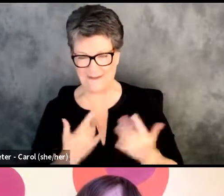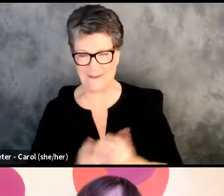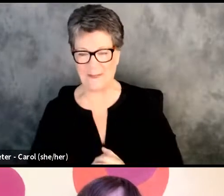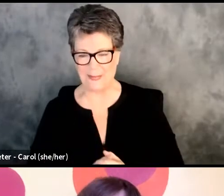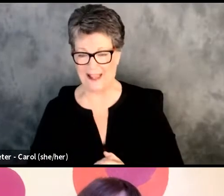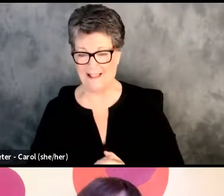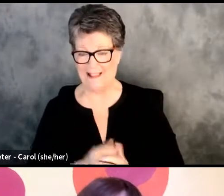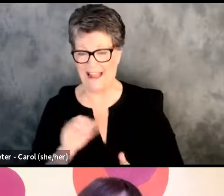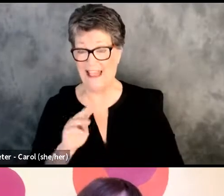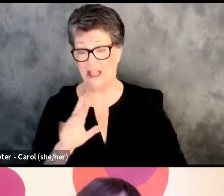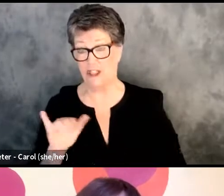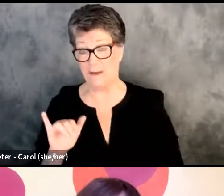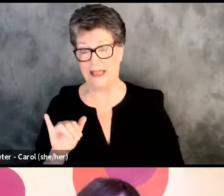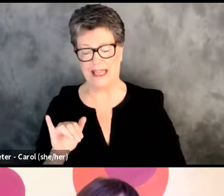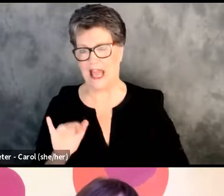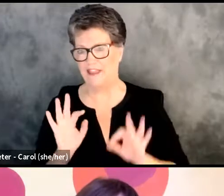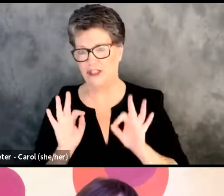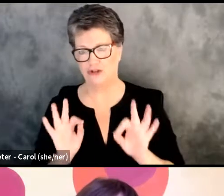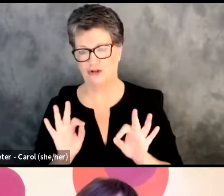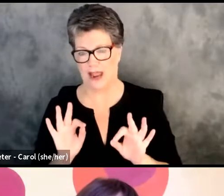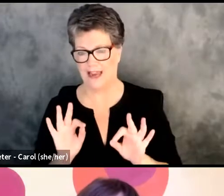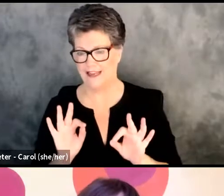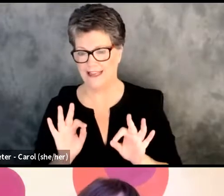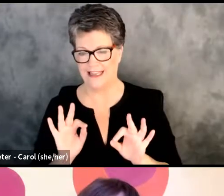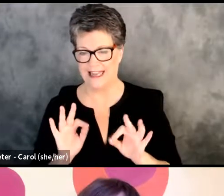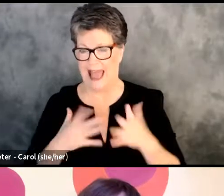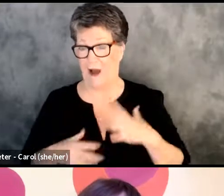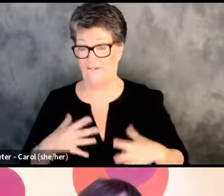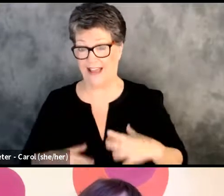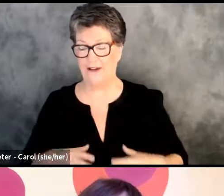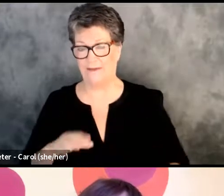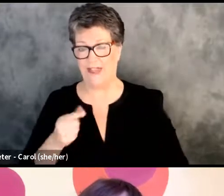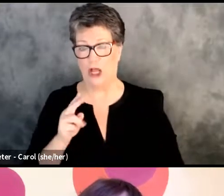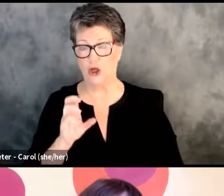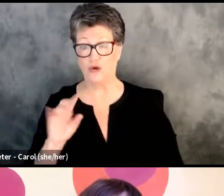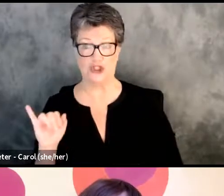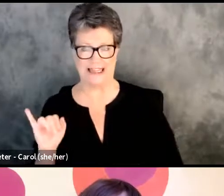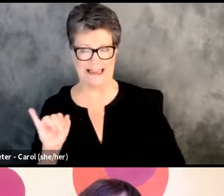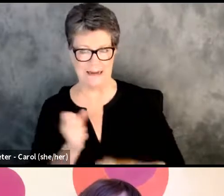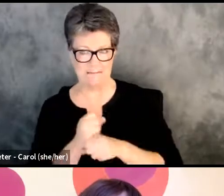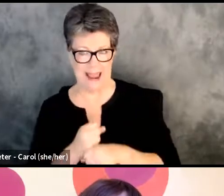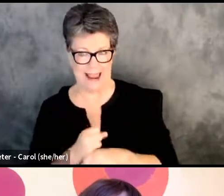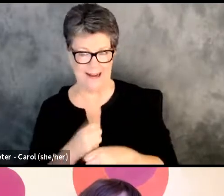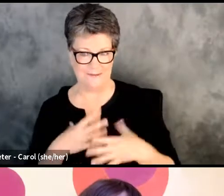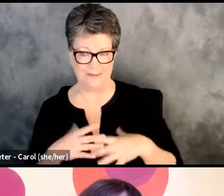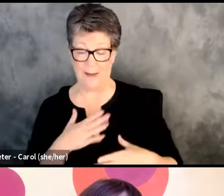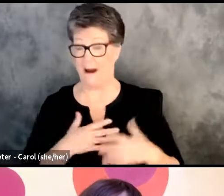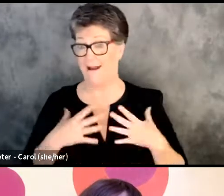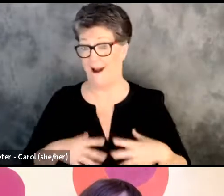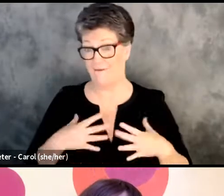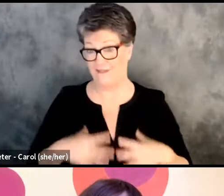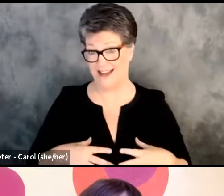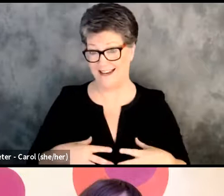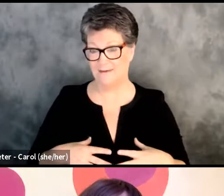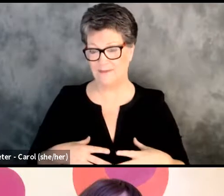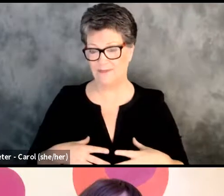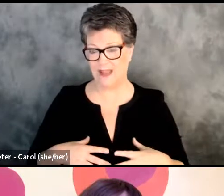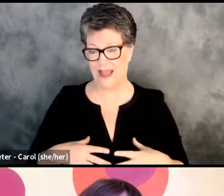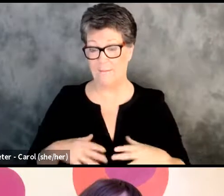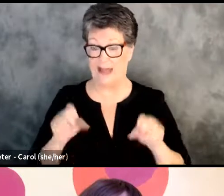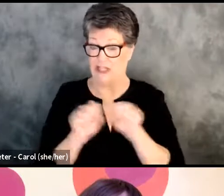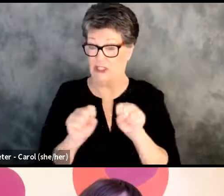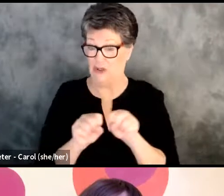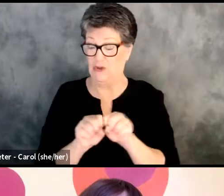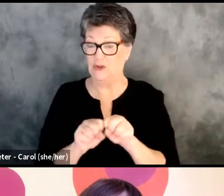like Jimmy had this great outfit on that was made by Gucci. And my outfit was, my shoes